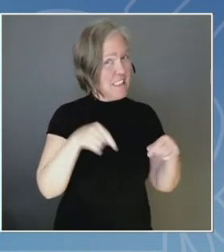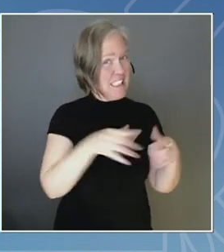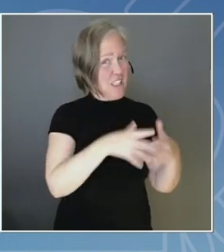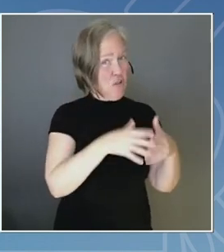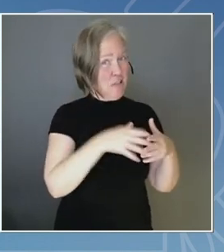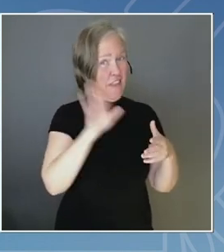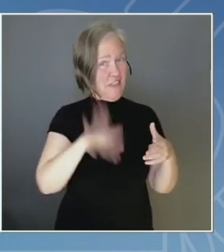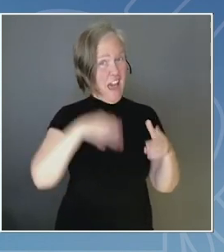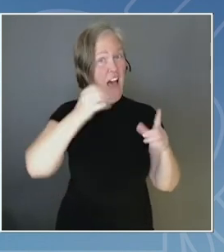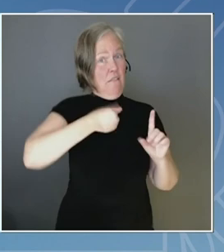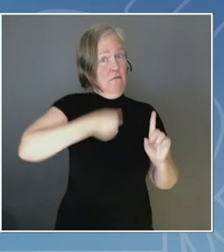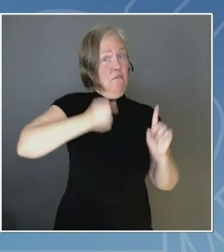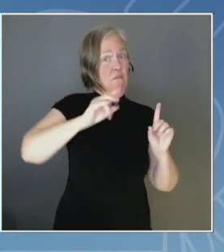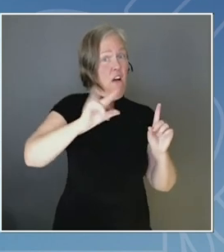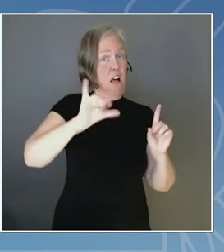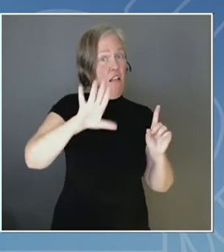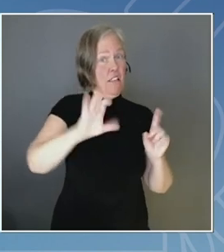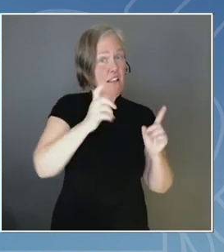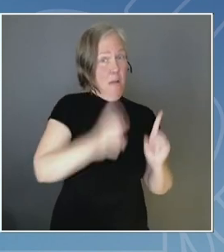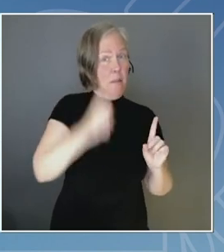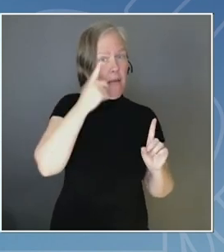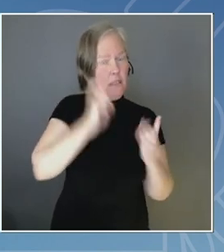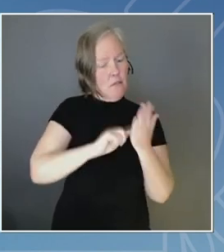racism, we still manage